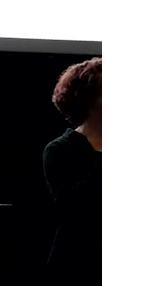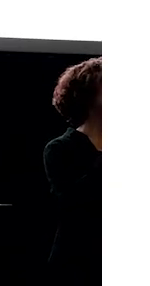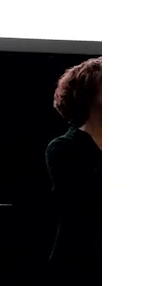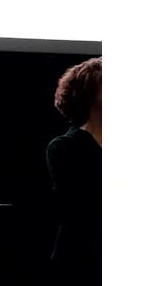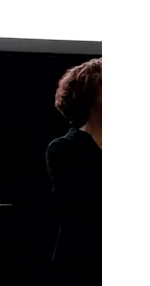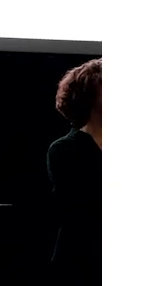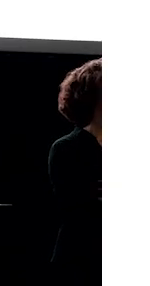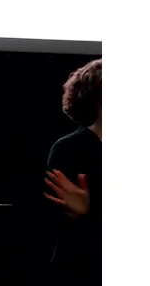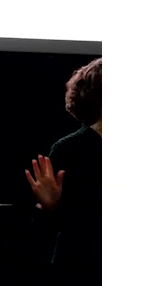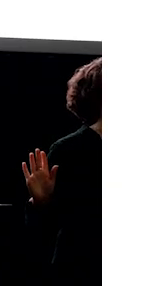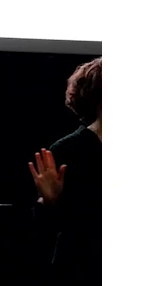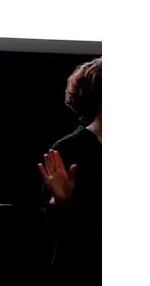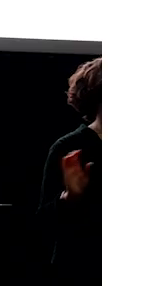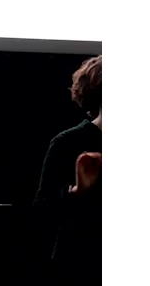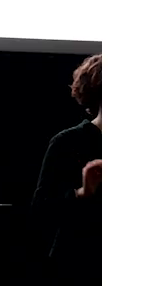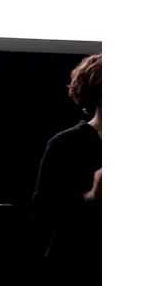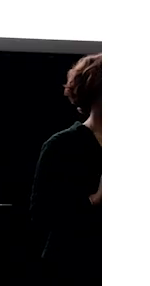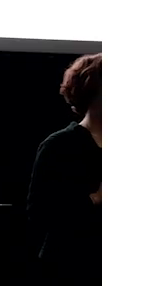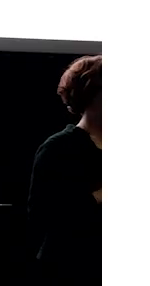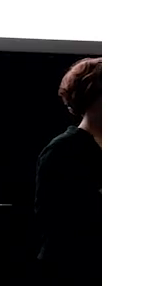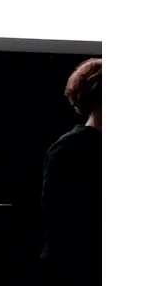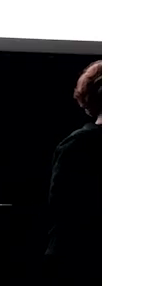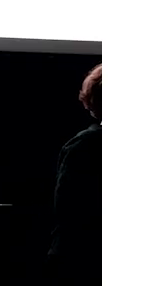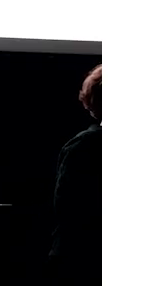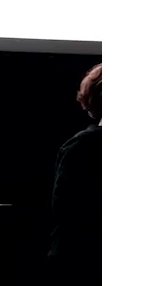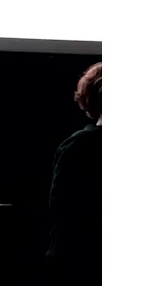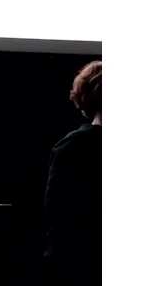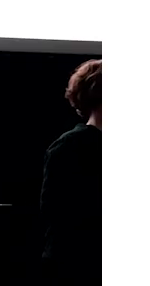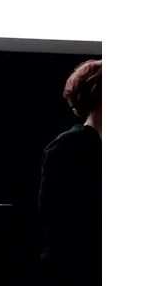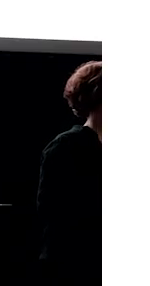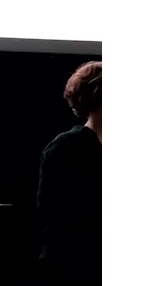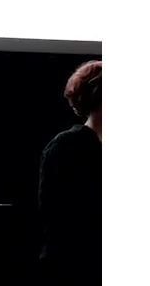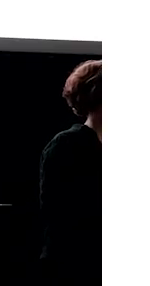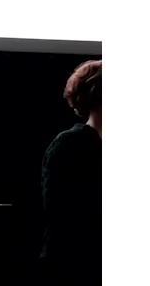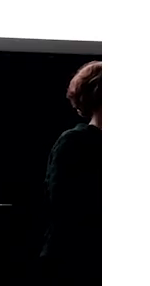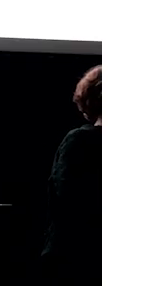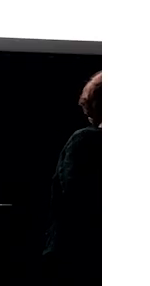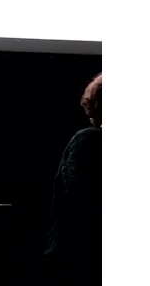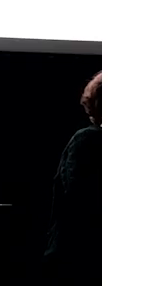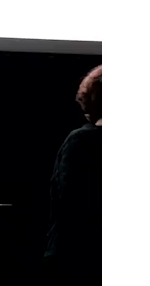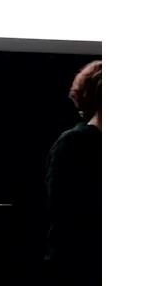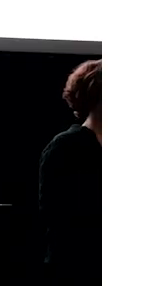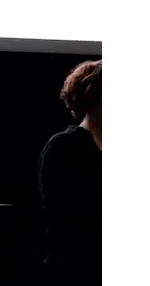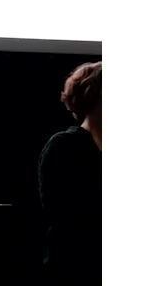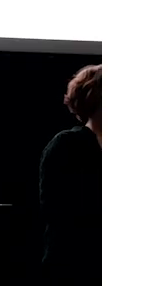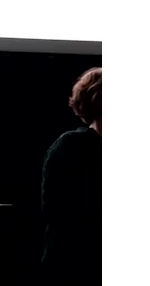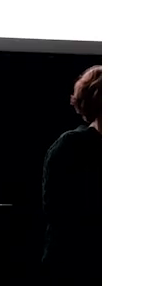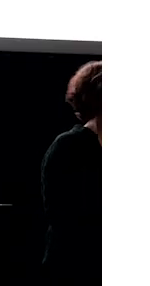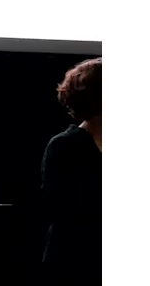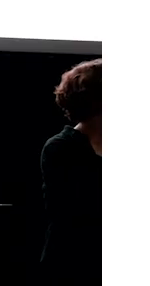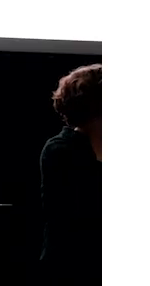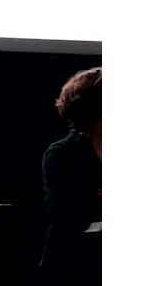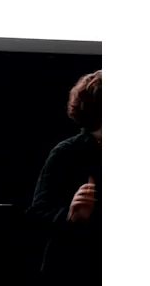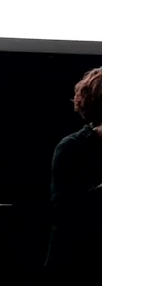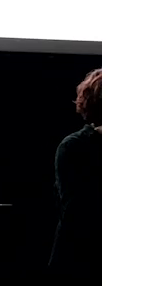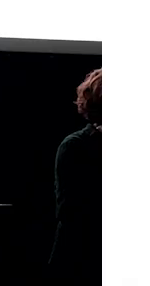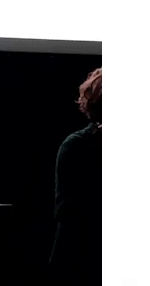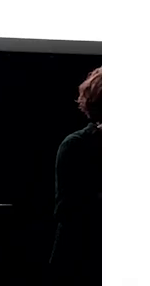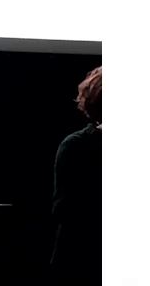no gatekeeping, just real, authentic insights. Our initiatives cover a wide array of subjects